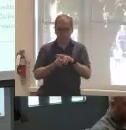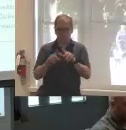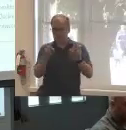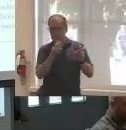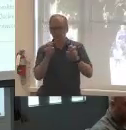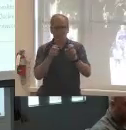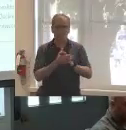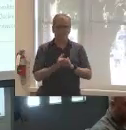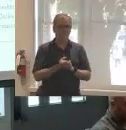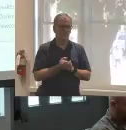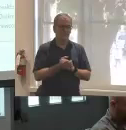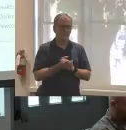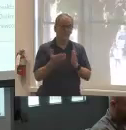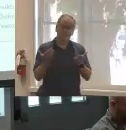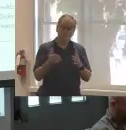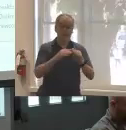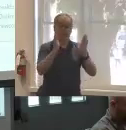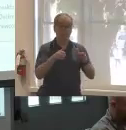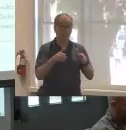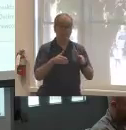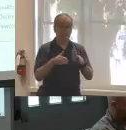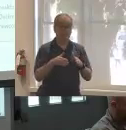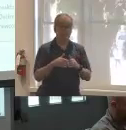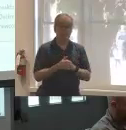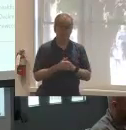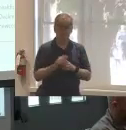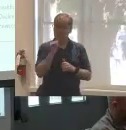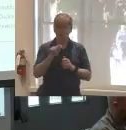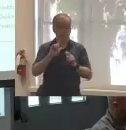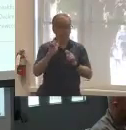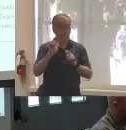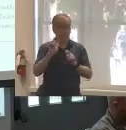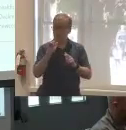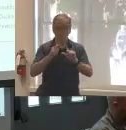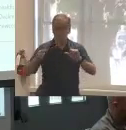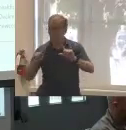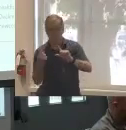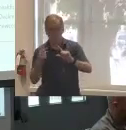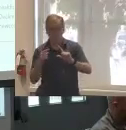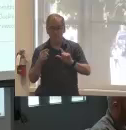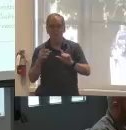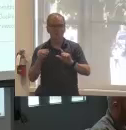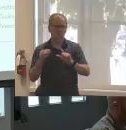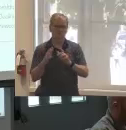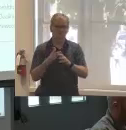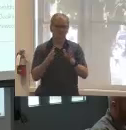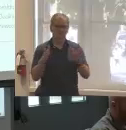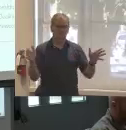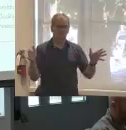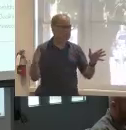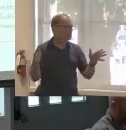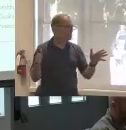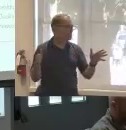issues about housing for not just for queer and trans newcomer youth, but also for the, you know, the broader sense